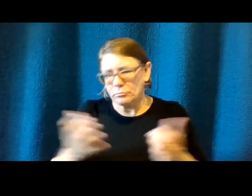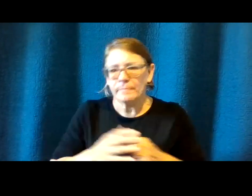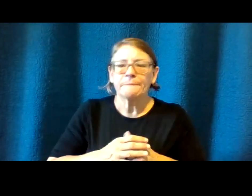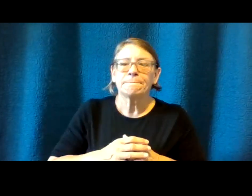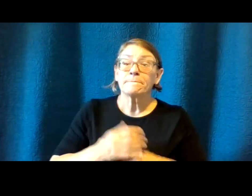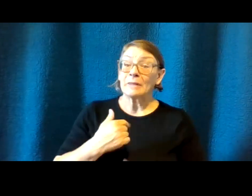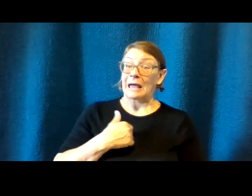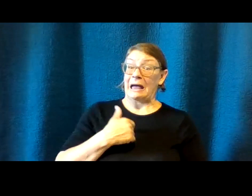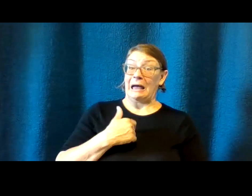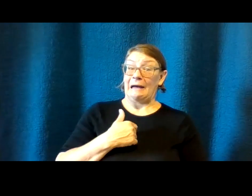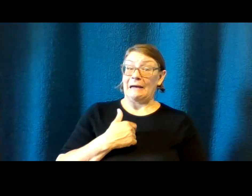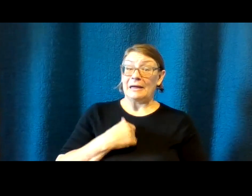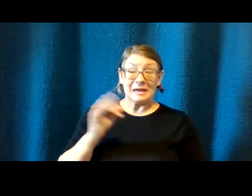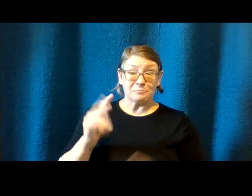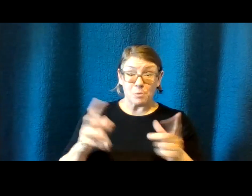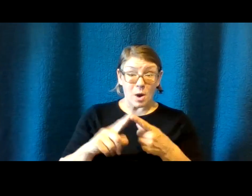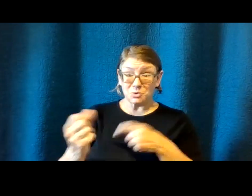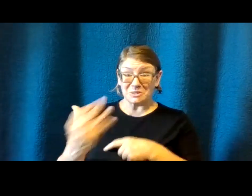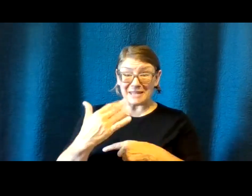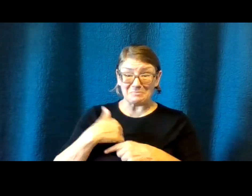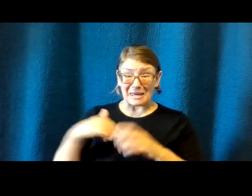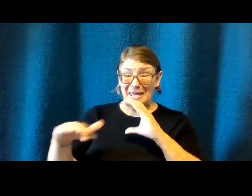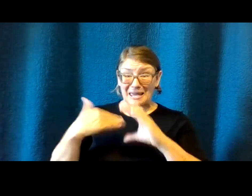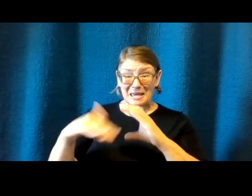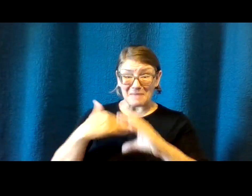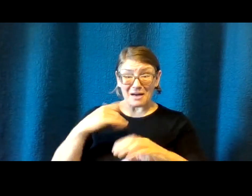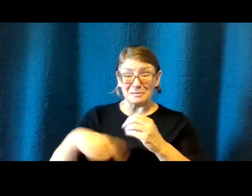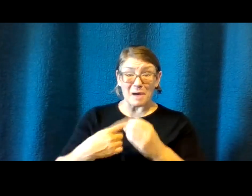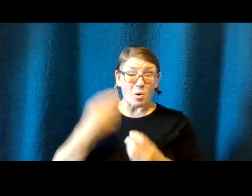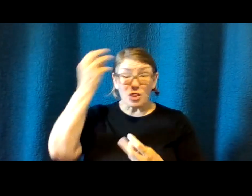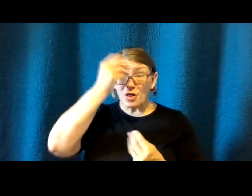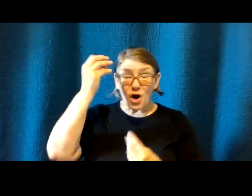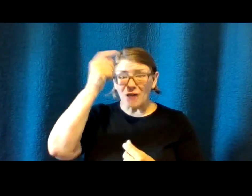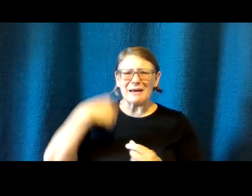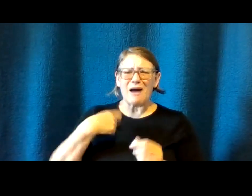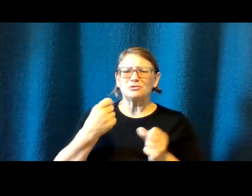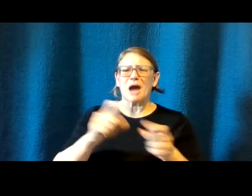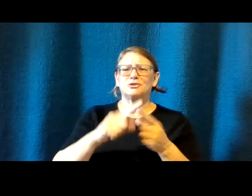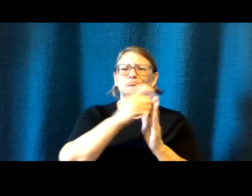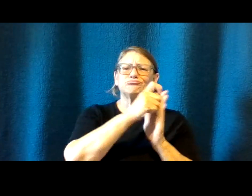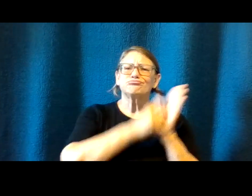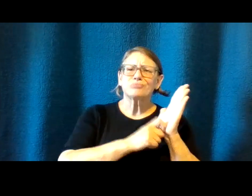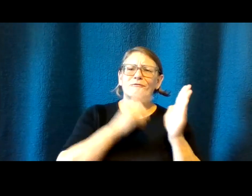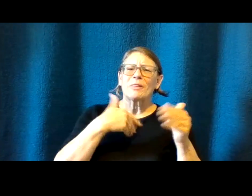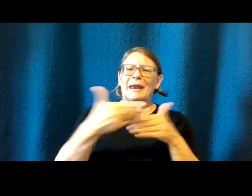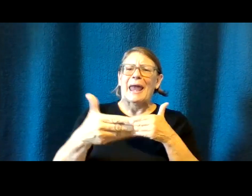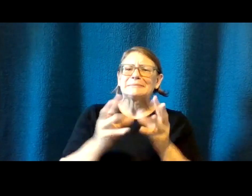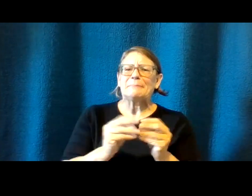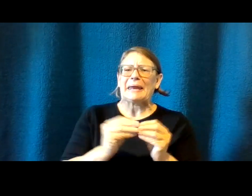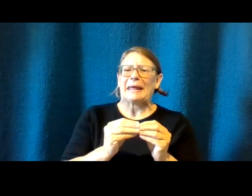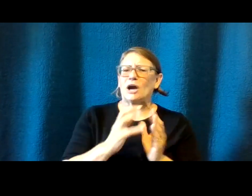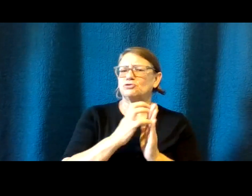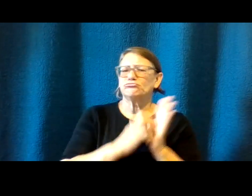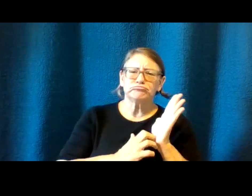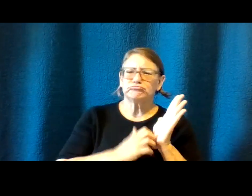I will, if people want to send me emails on thoughts, I can try to put a draft together for our next meeting. That's something I can have